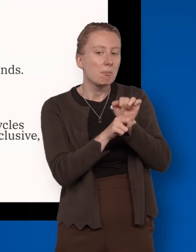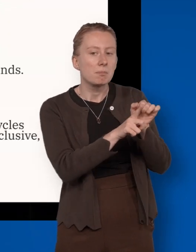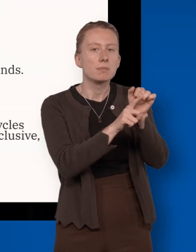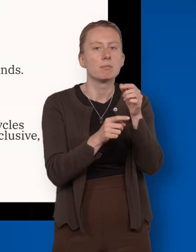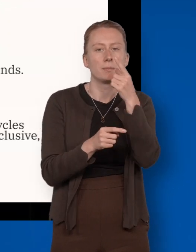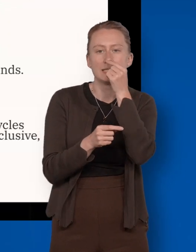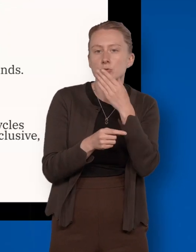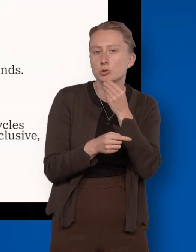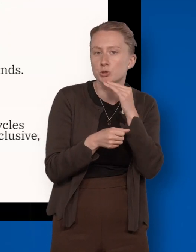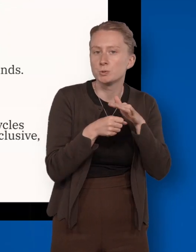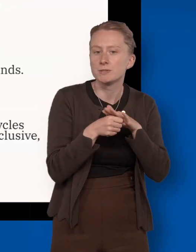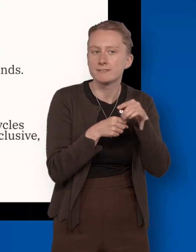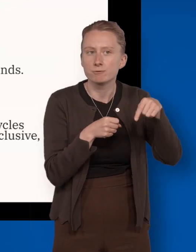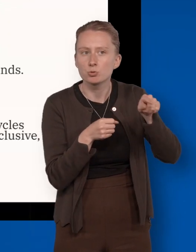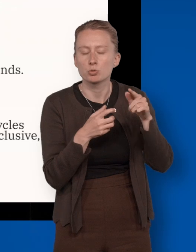tech.